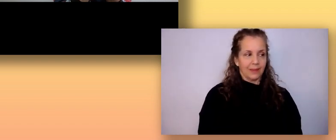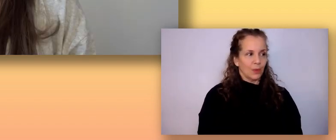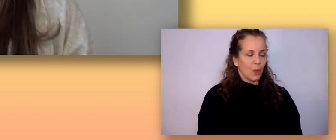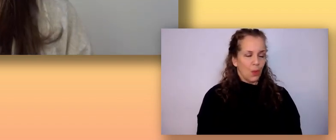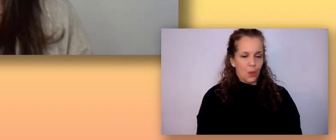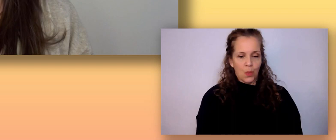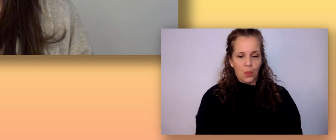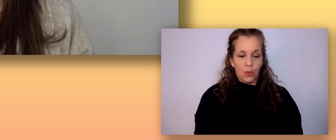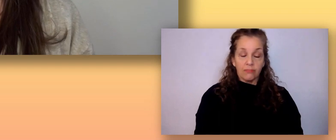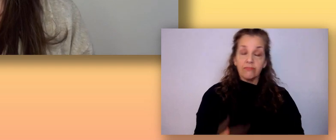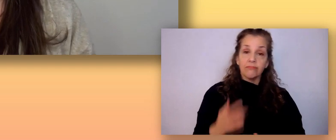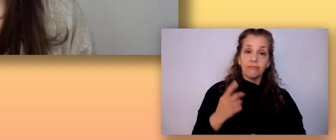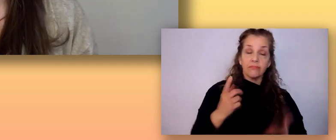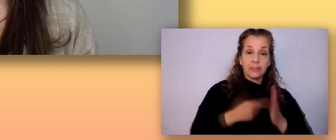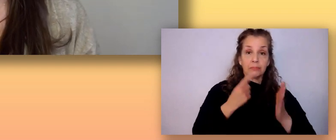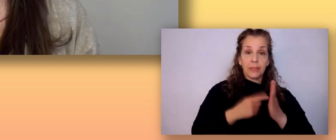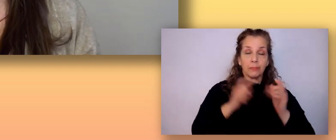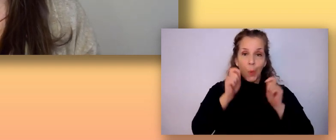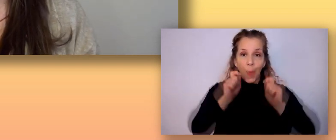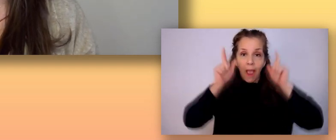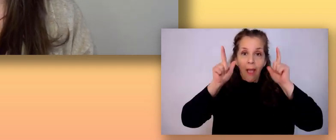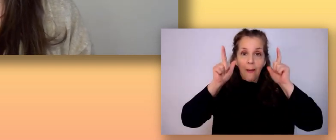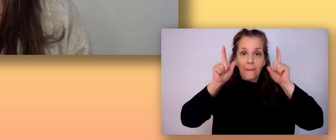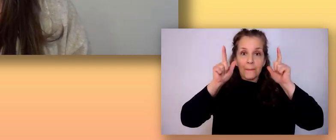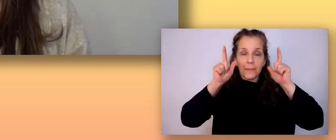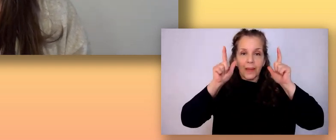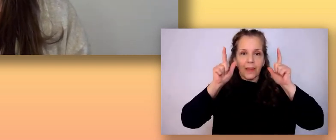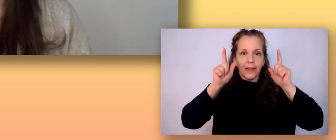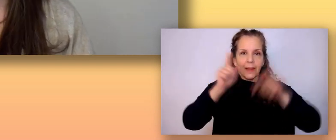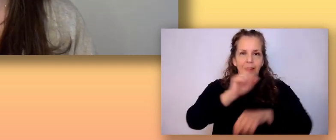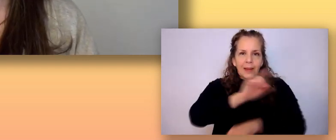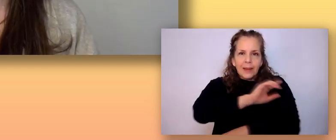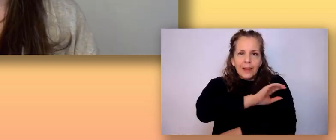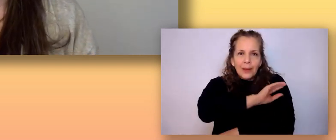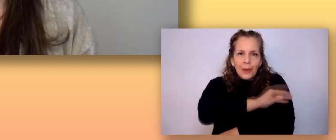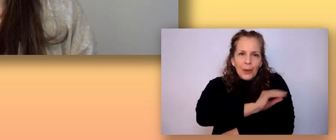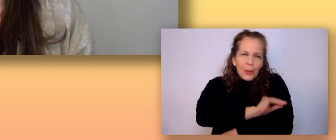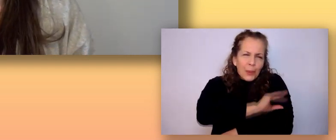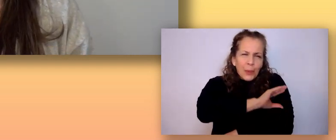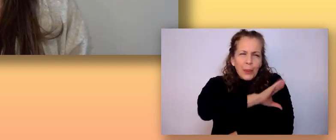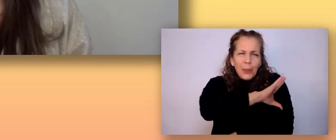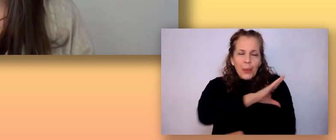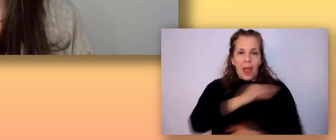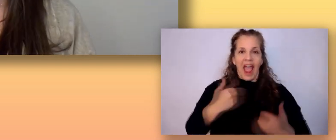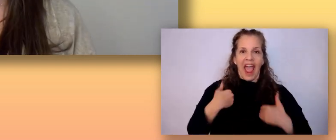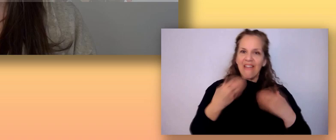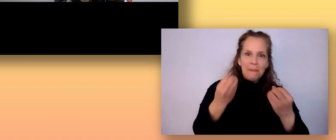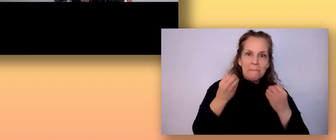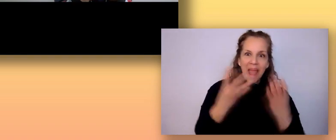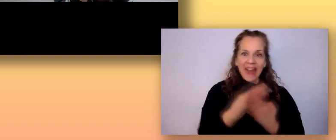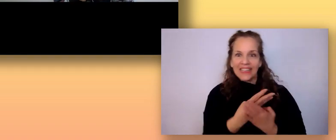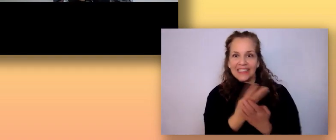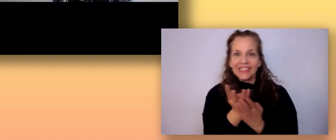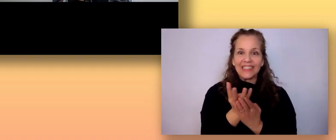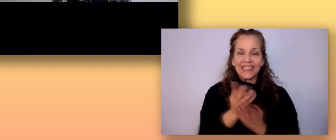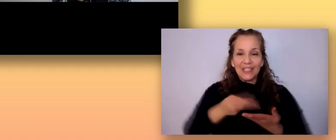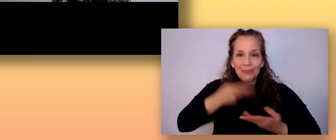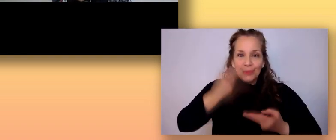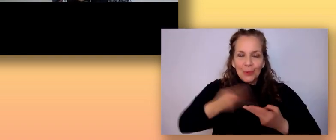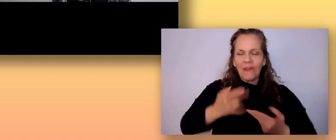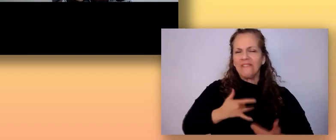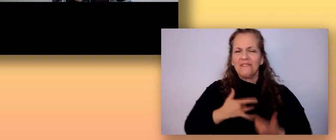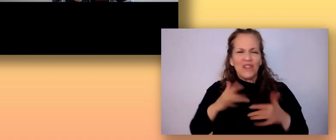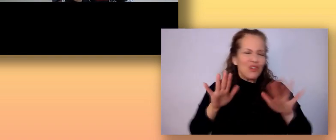So some days I wake up and I have a lot of spoons and I feel great.